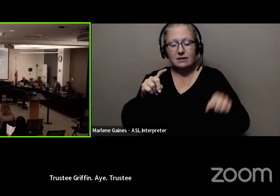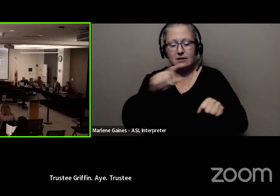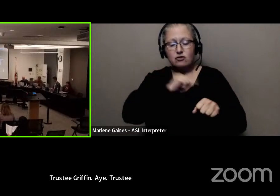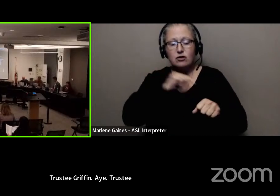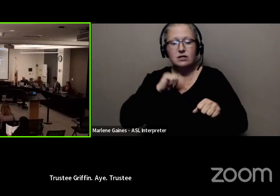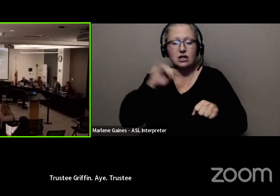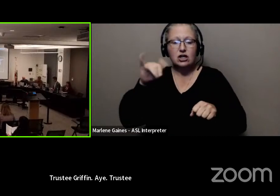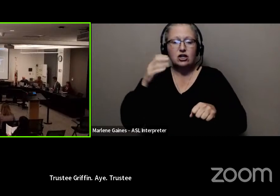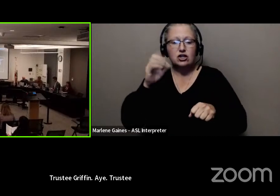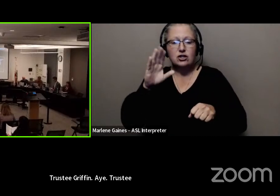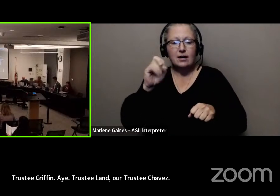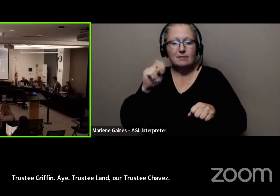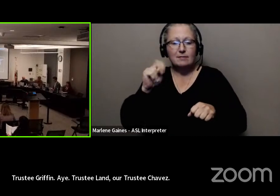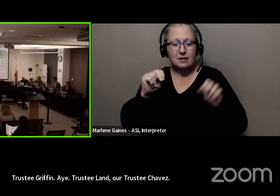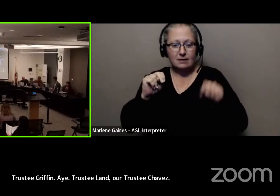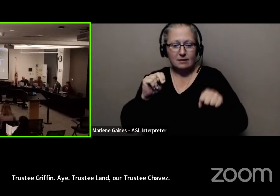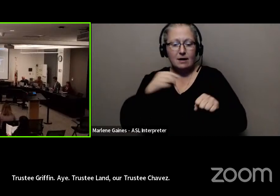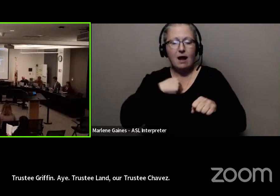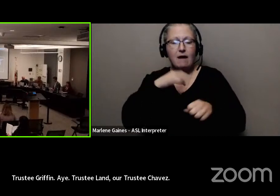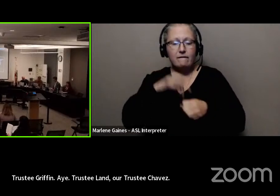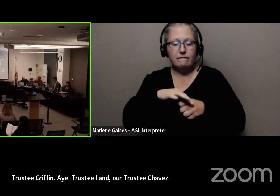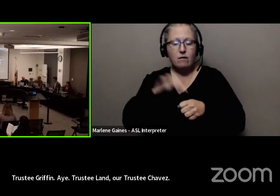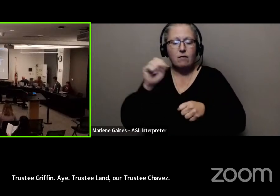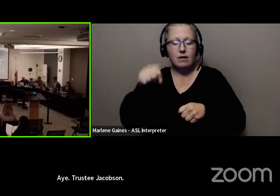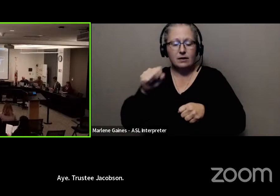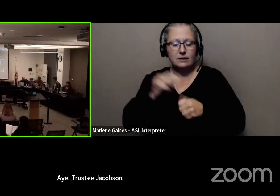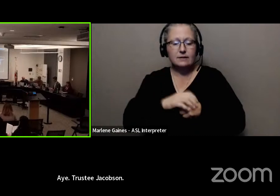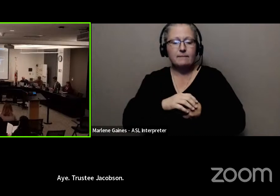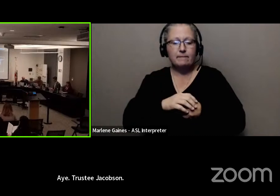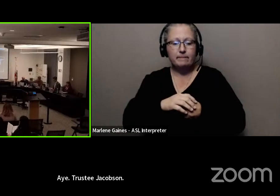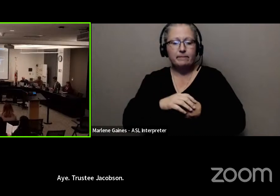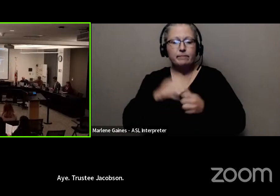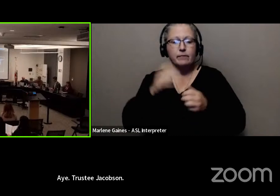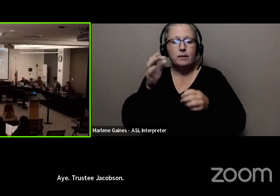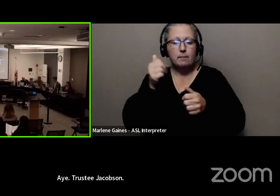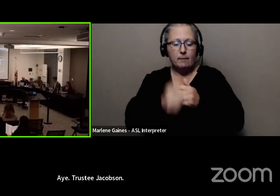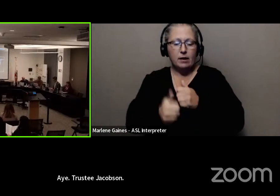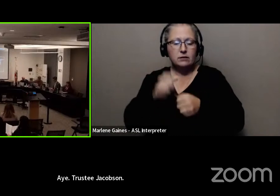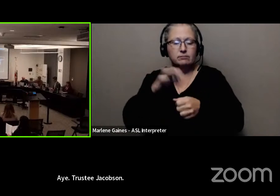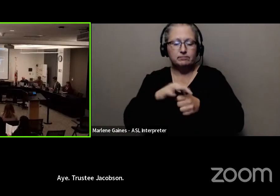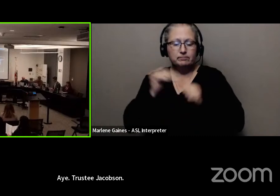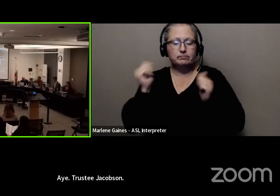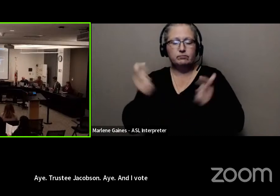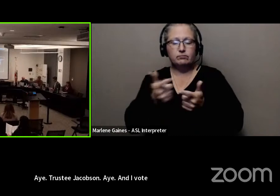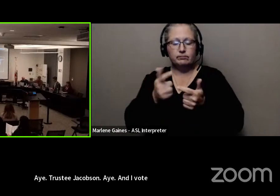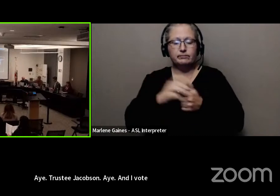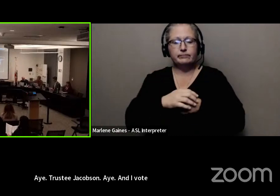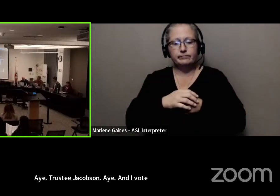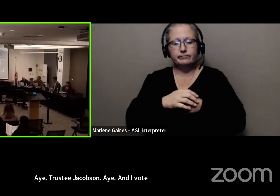Trustee Jacobson? Aye. And I vote aye. Motion passes unanimously.